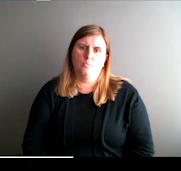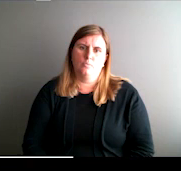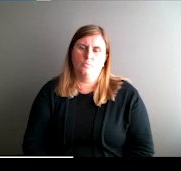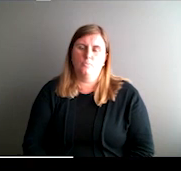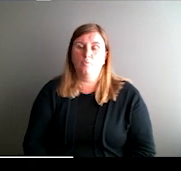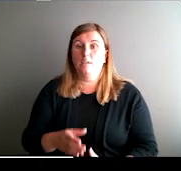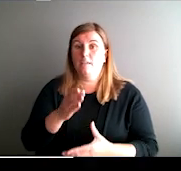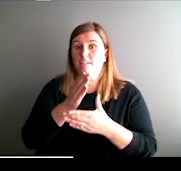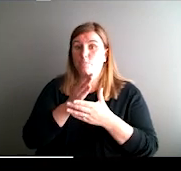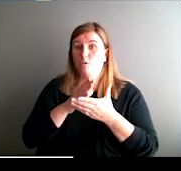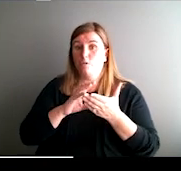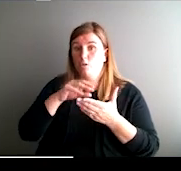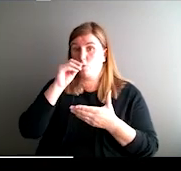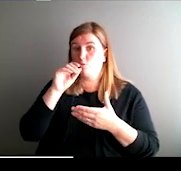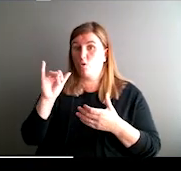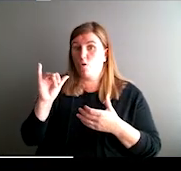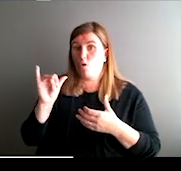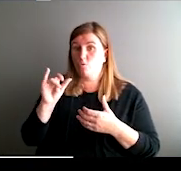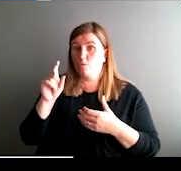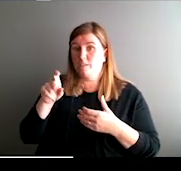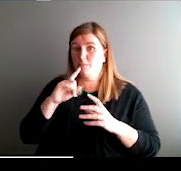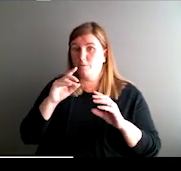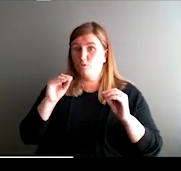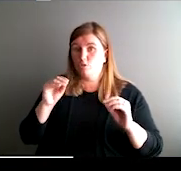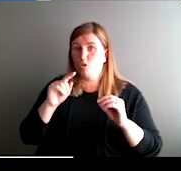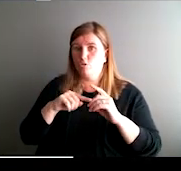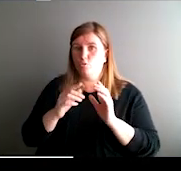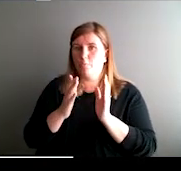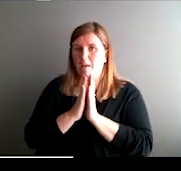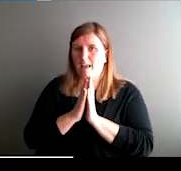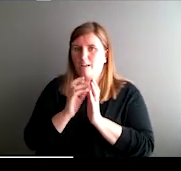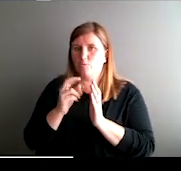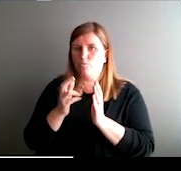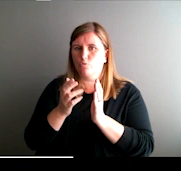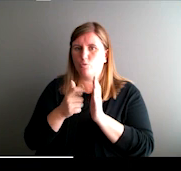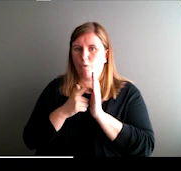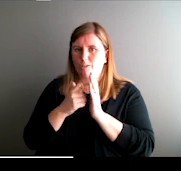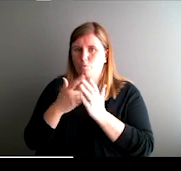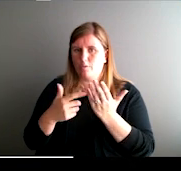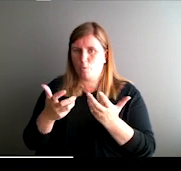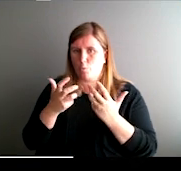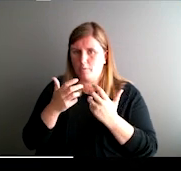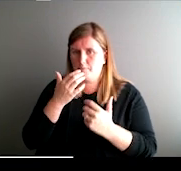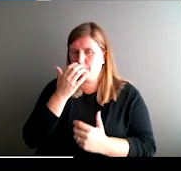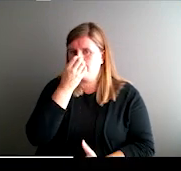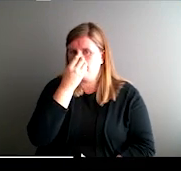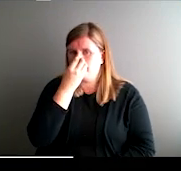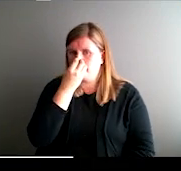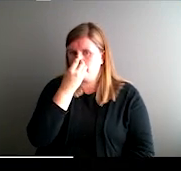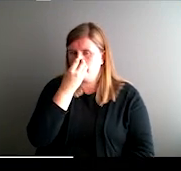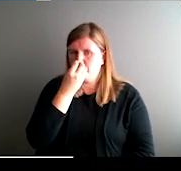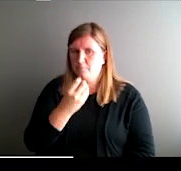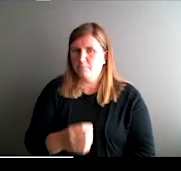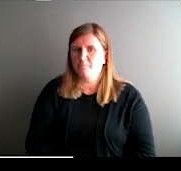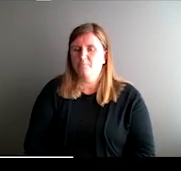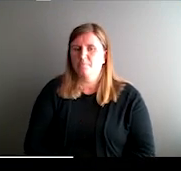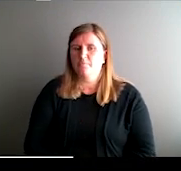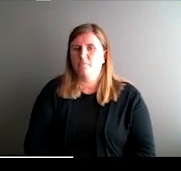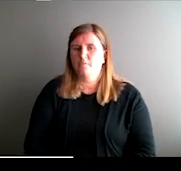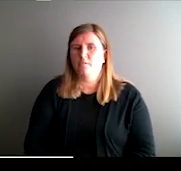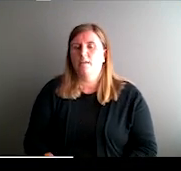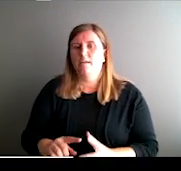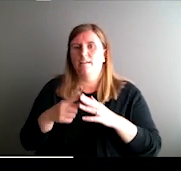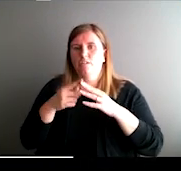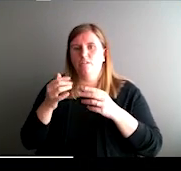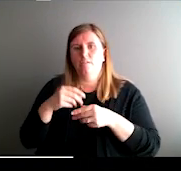Intermediate learners will also need to be taught to demand or to request what they would like. Initially, this teaching will